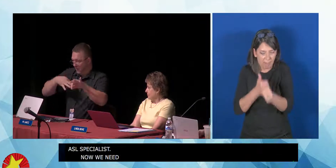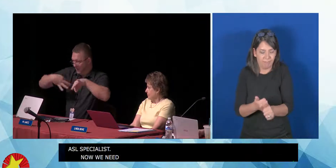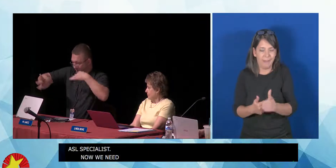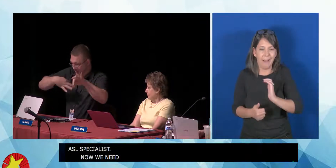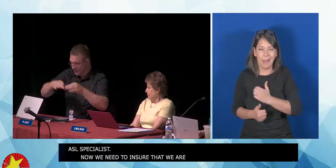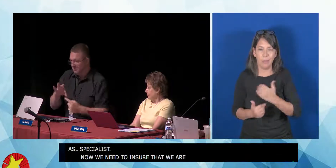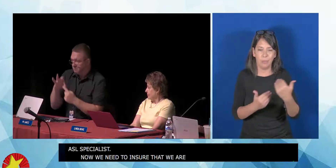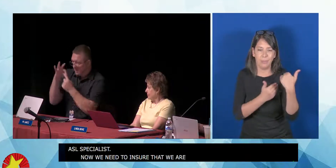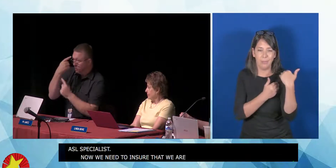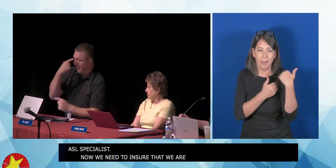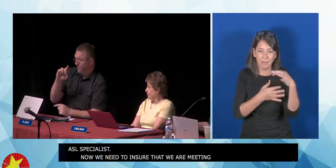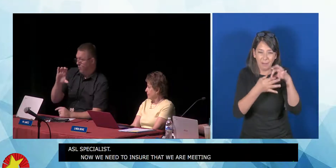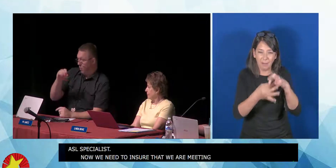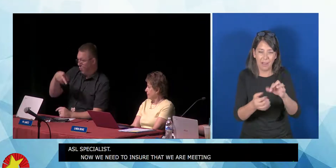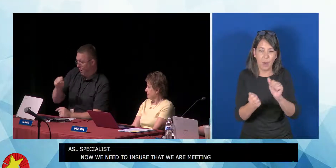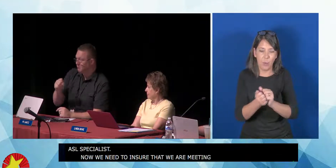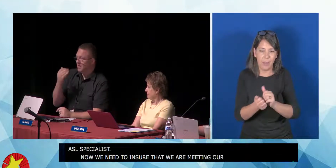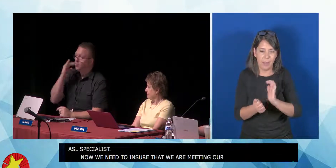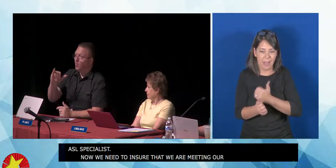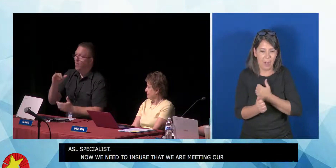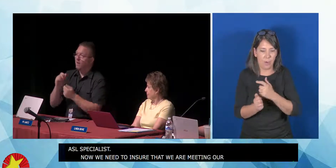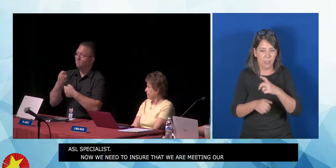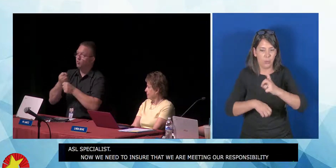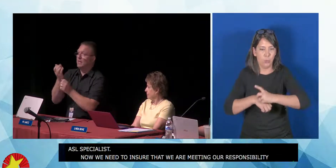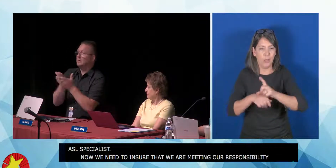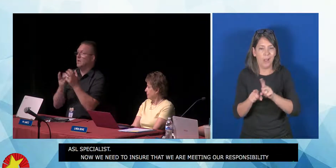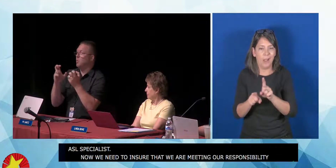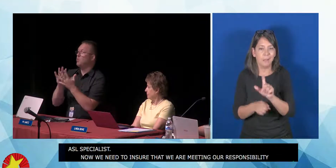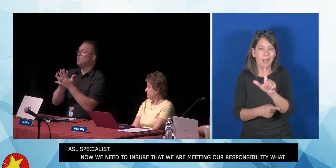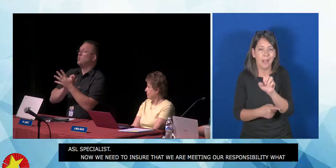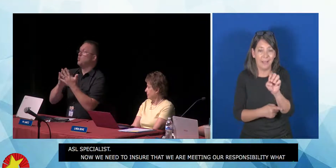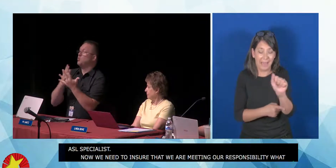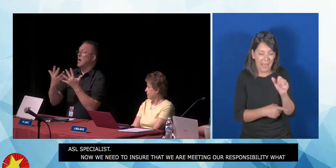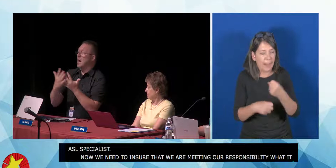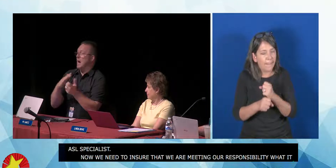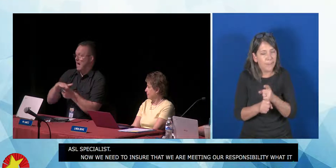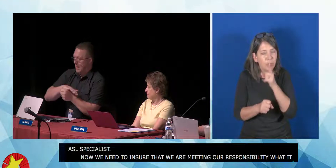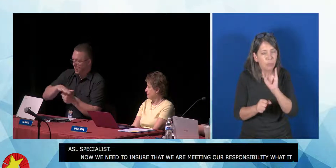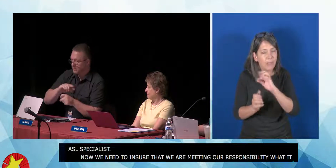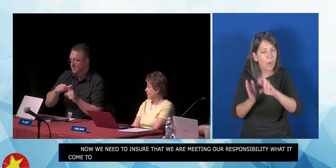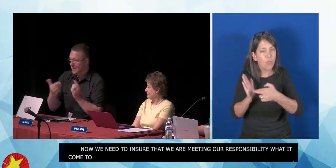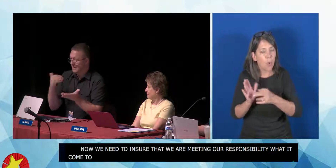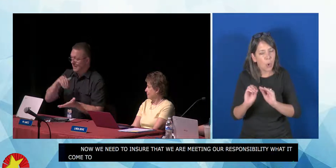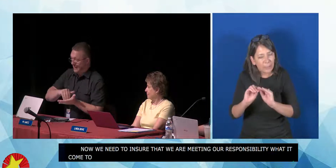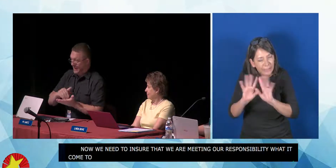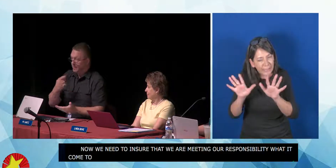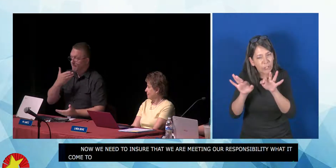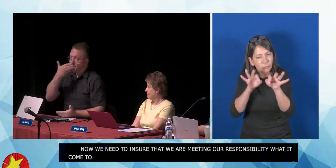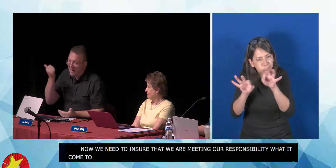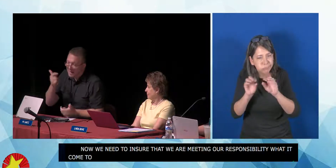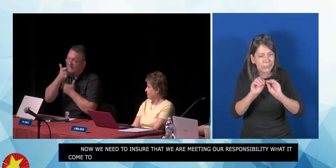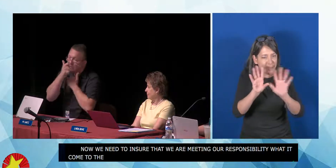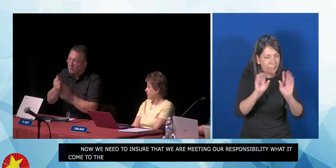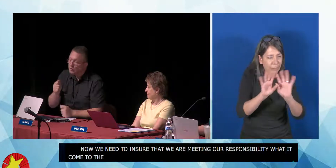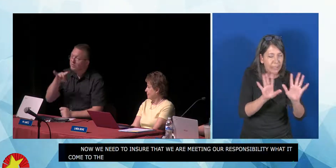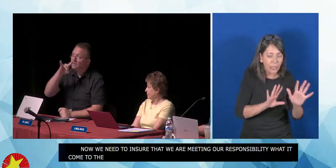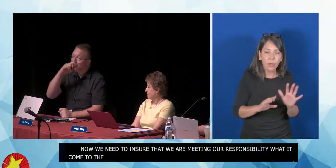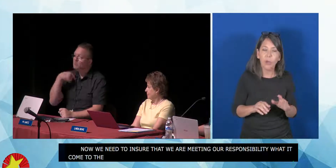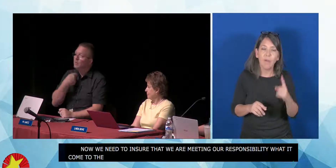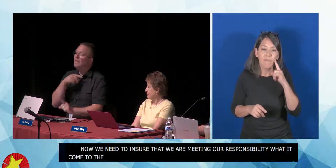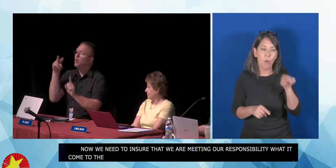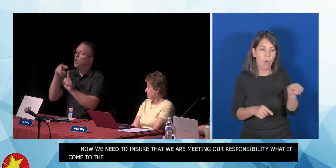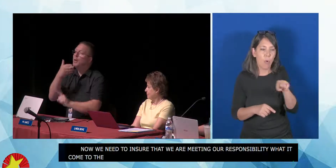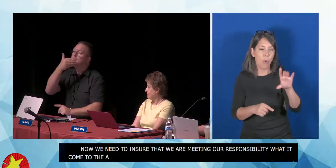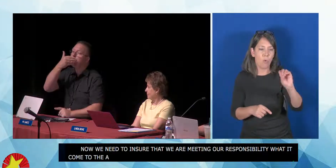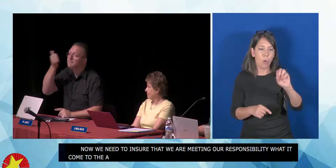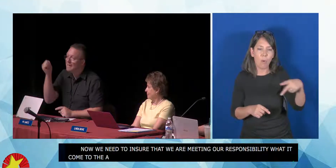when it comes to the LEA, and we want to make sure that we have those roles clearly delineated for the co-op so there aren't those gray